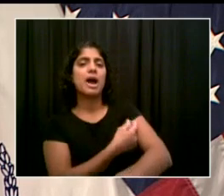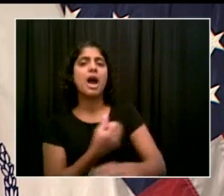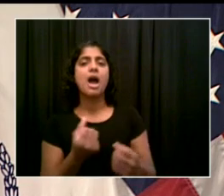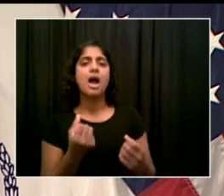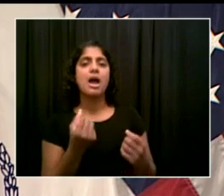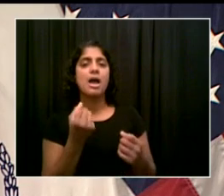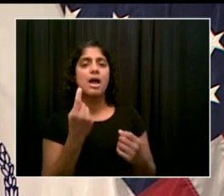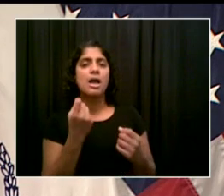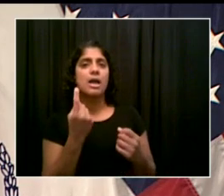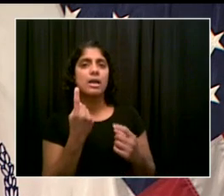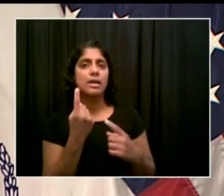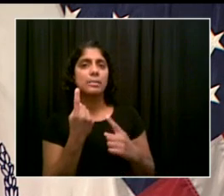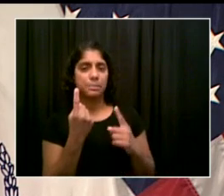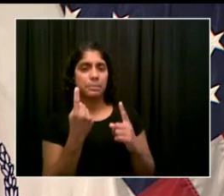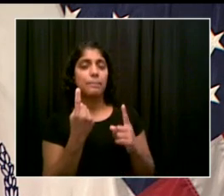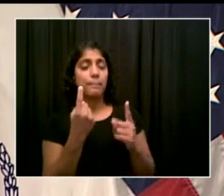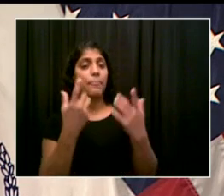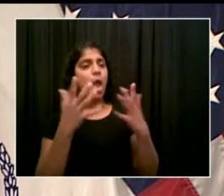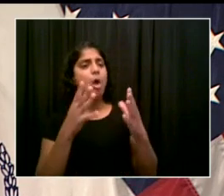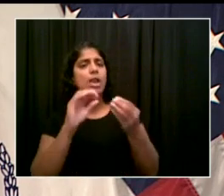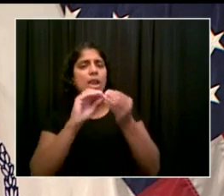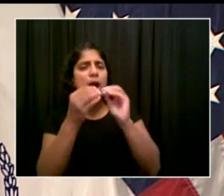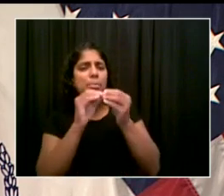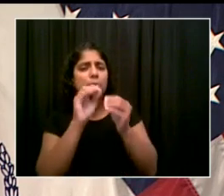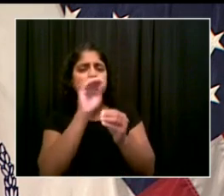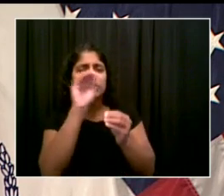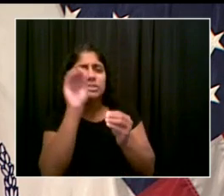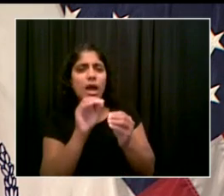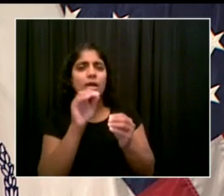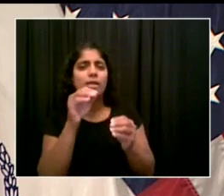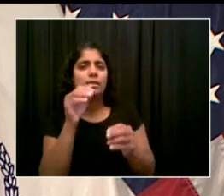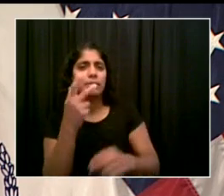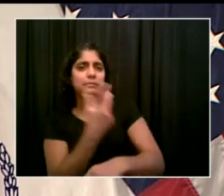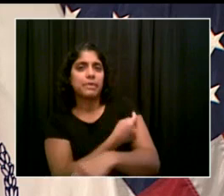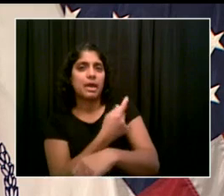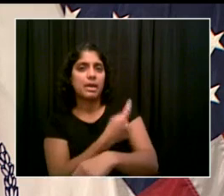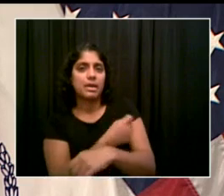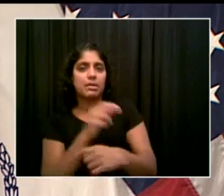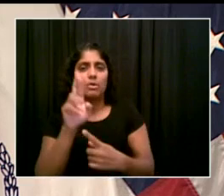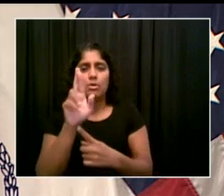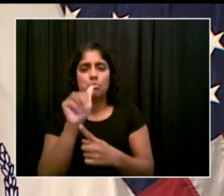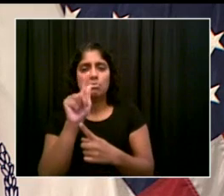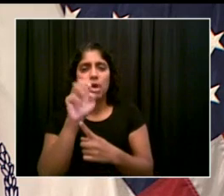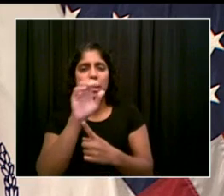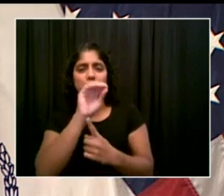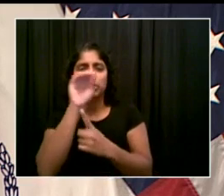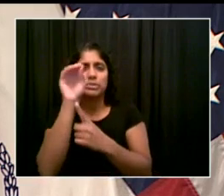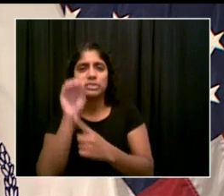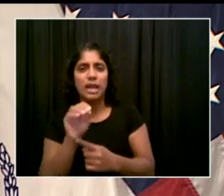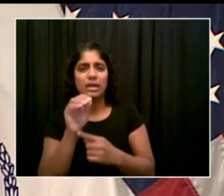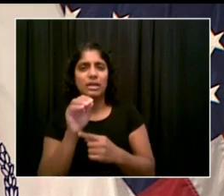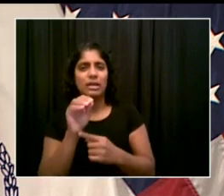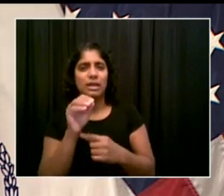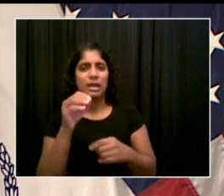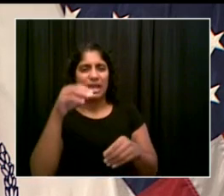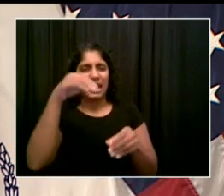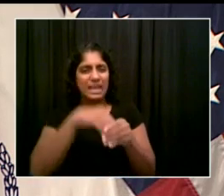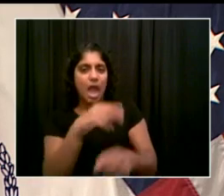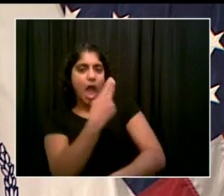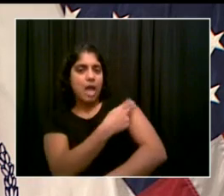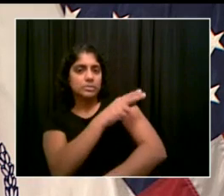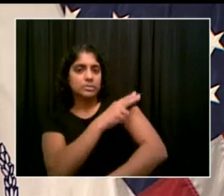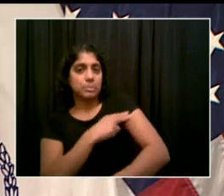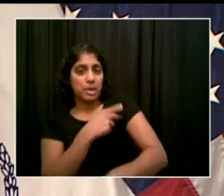that. What I want to say overall, again, Jen, staggering numbers in terms of the sheer magnitude of the